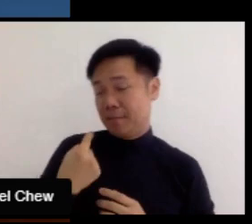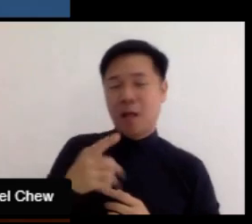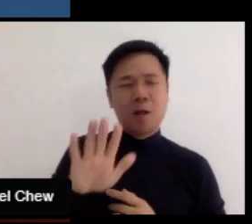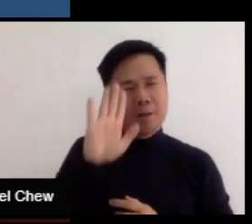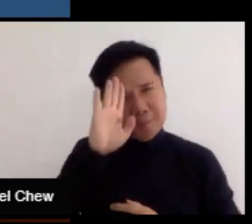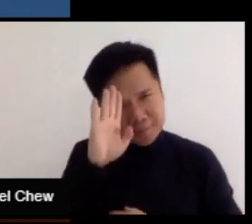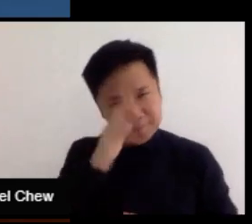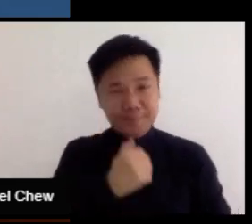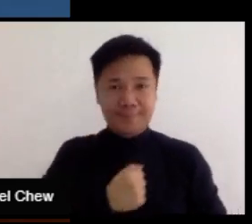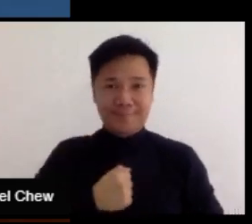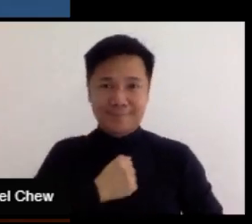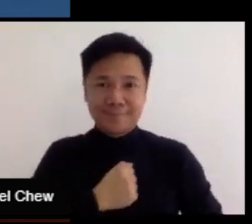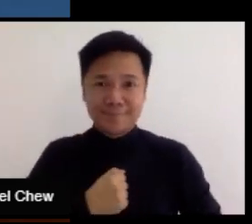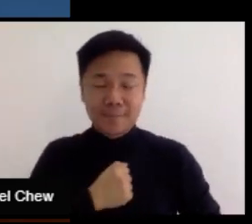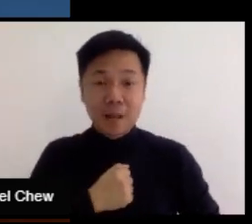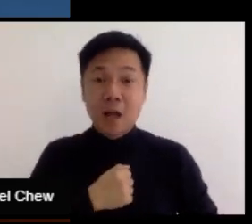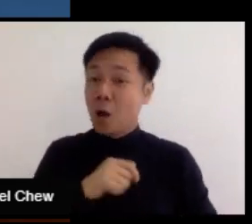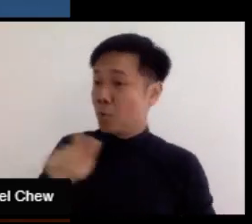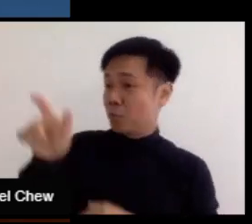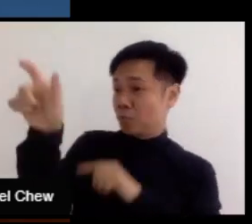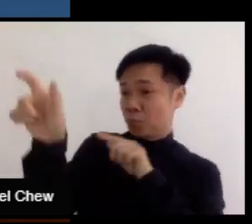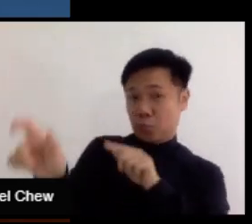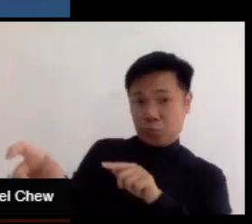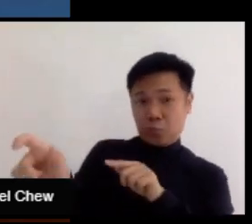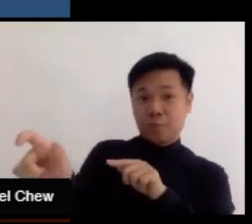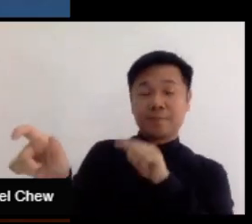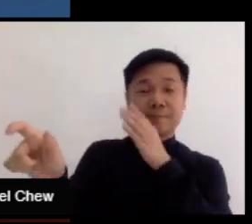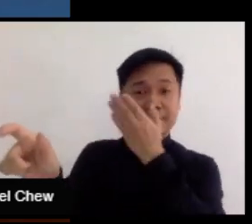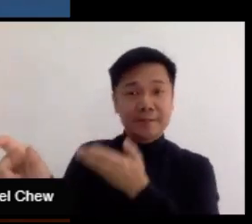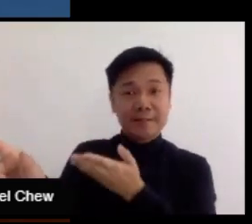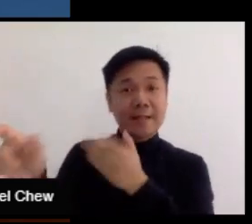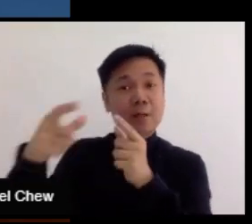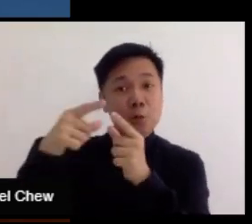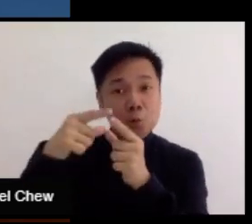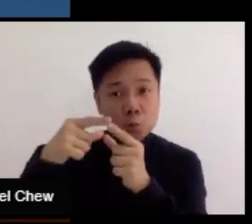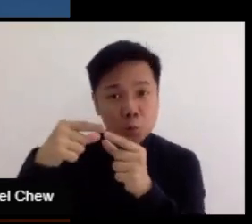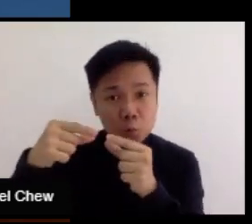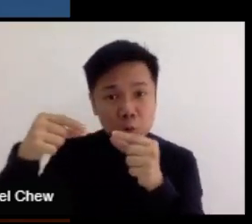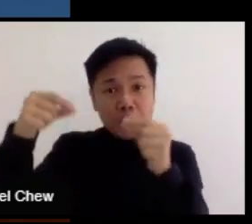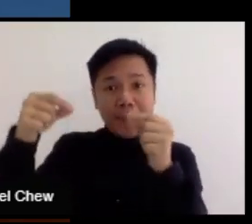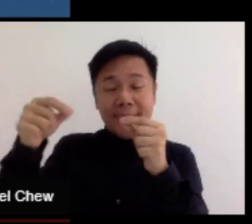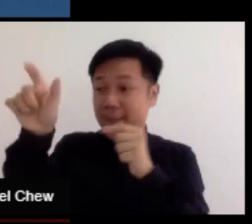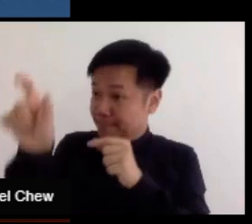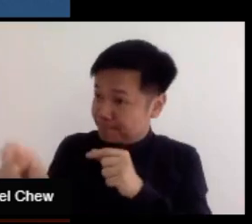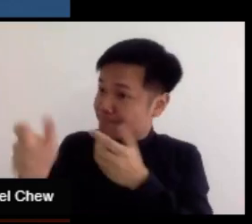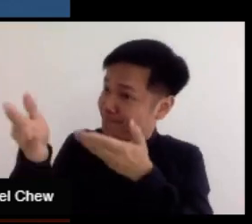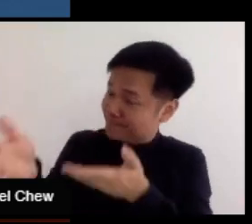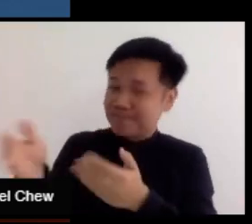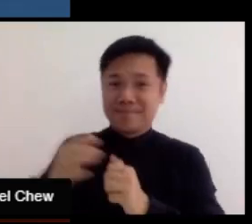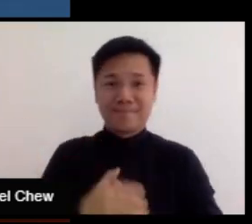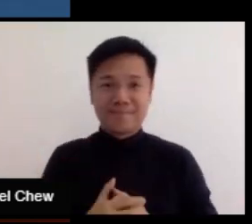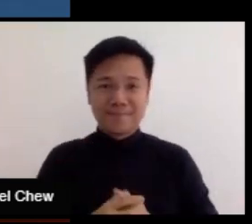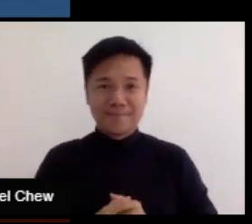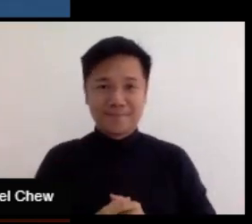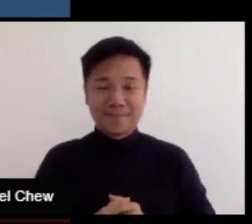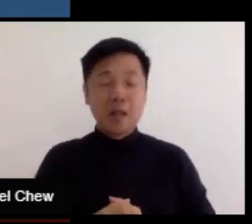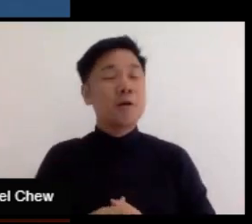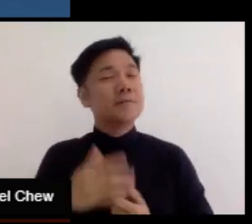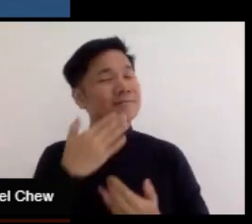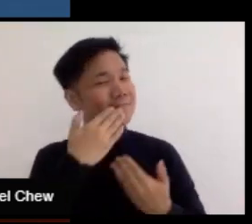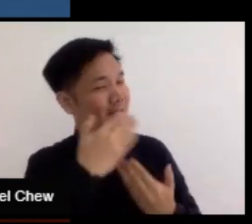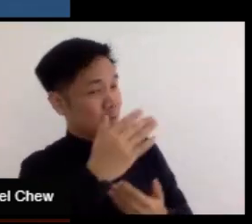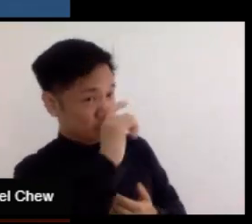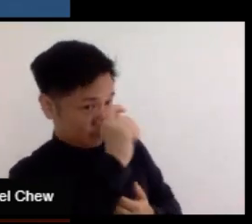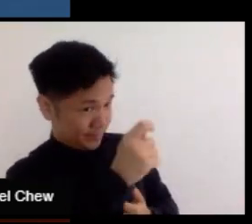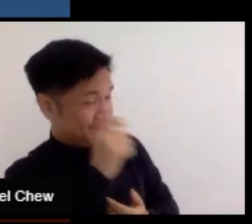I recognize the distinguished delegation of Japan. You have the floor. Thank you, Madam Chair. I just